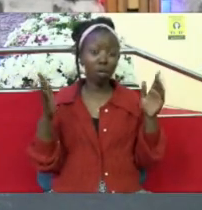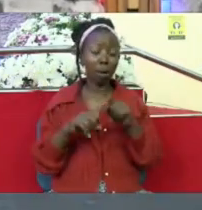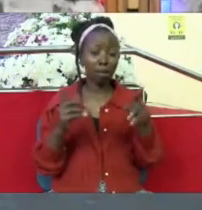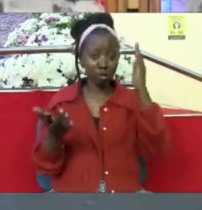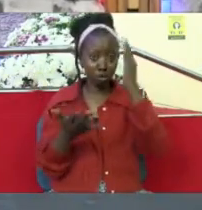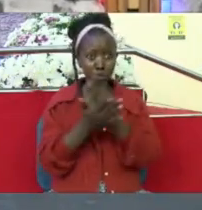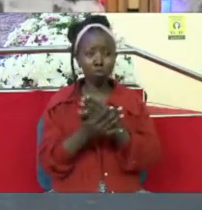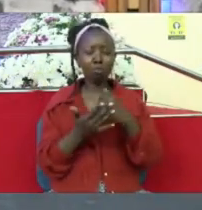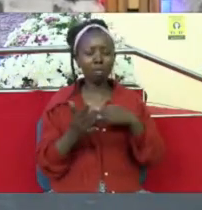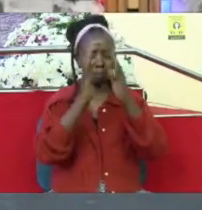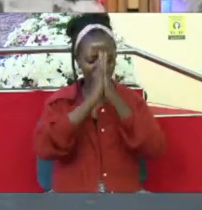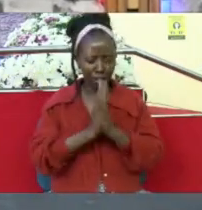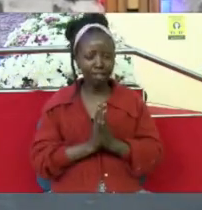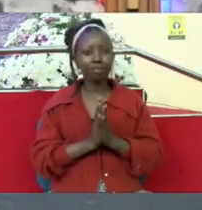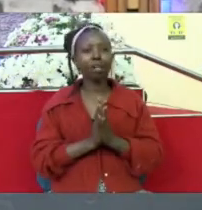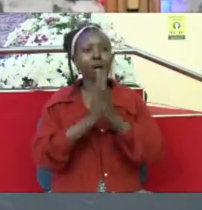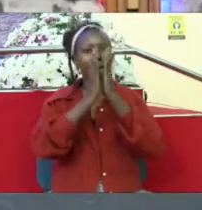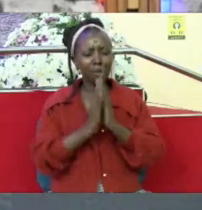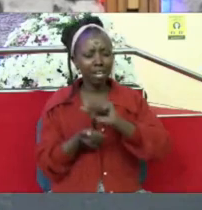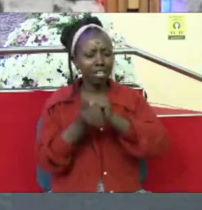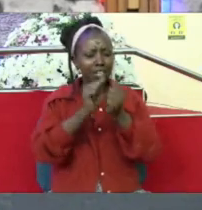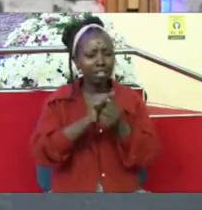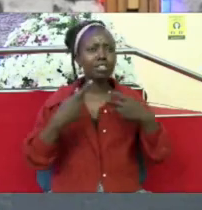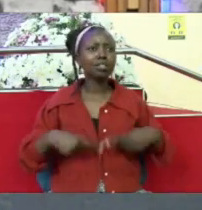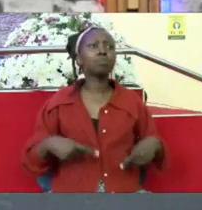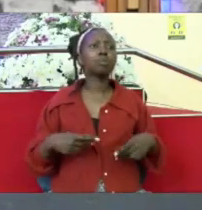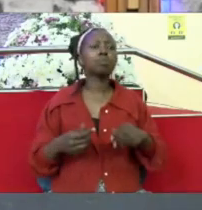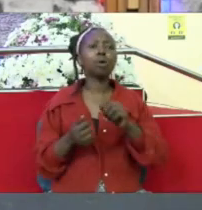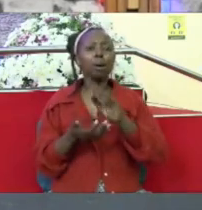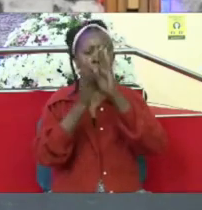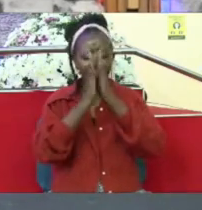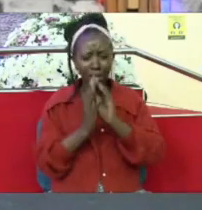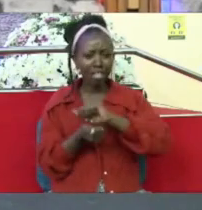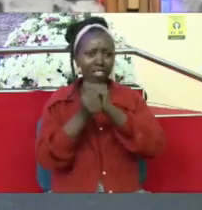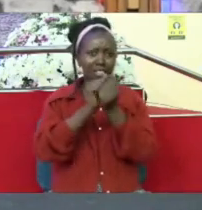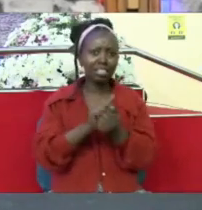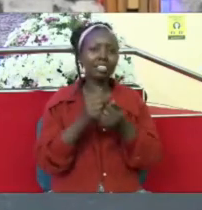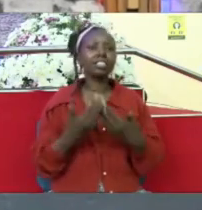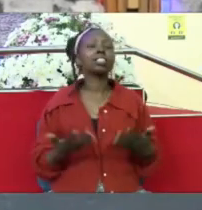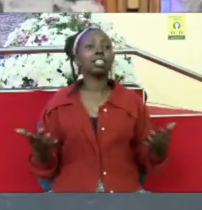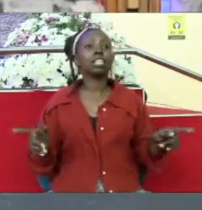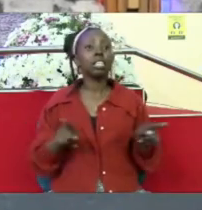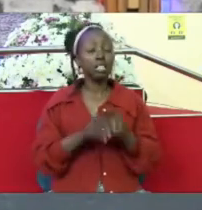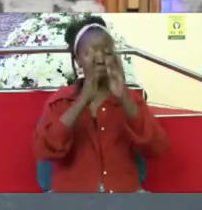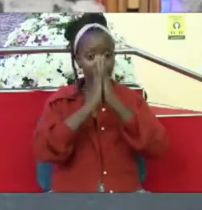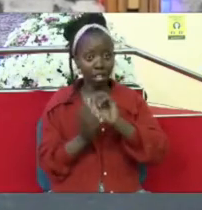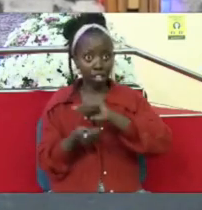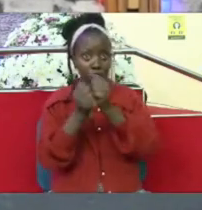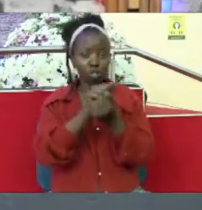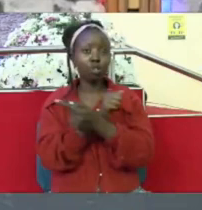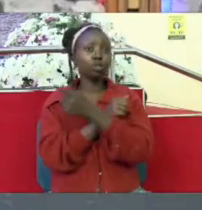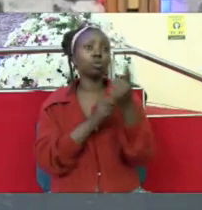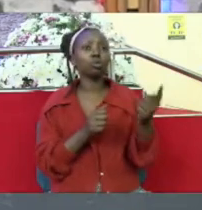ukwamba. Prayer. Ombi. Prayer changes people. Maombi yanabadilisha watu. Prayer changes things. Yanabadilisha vitu. Prayers can change you. Yanaweza badilisha mtu. Blessed be the name of